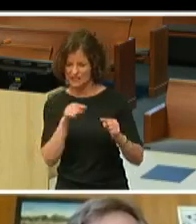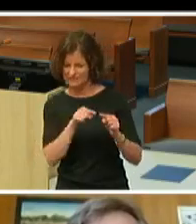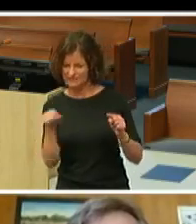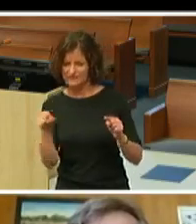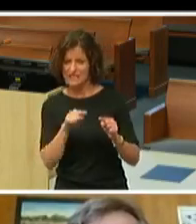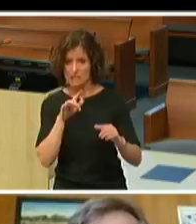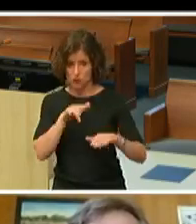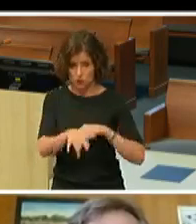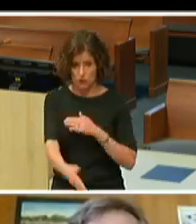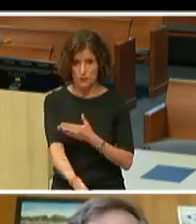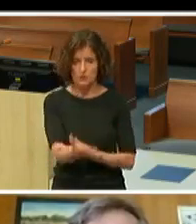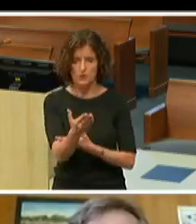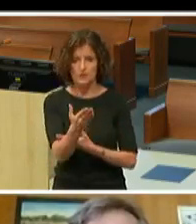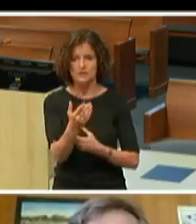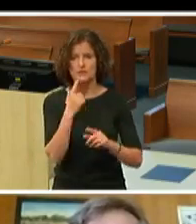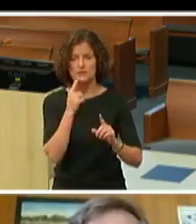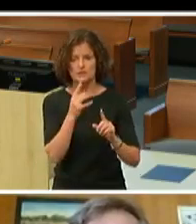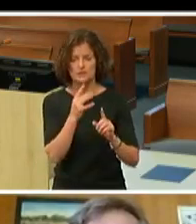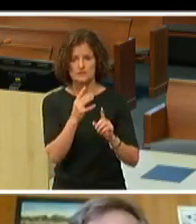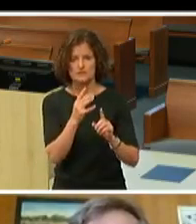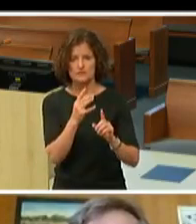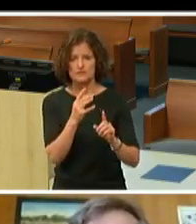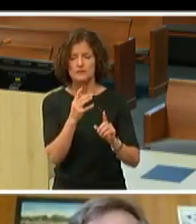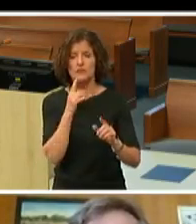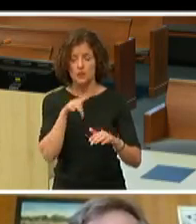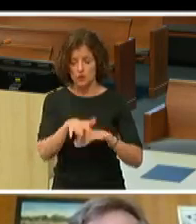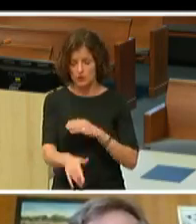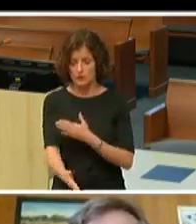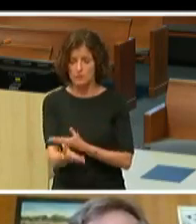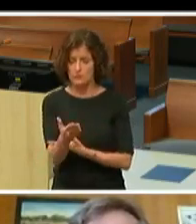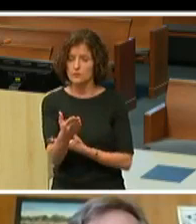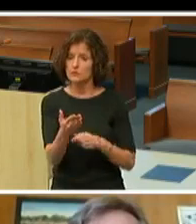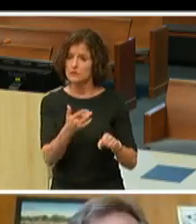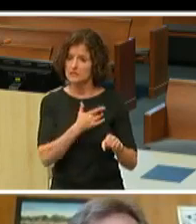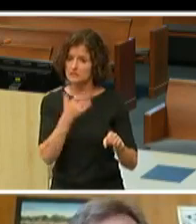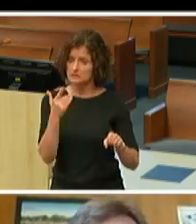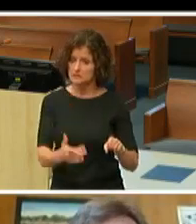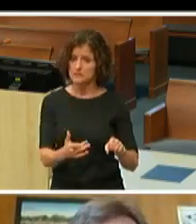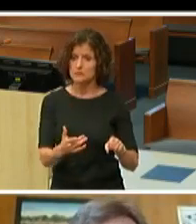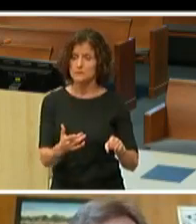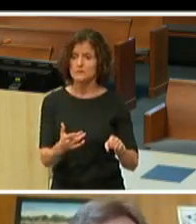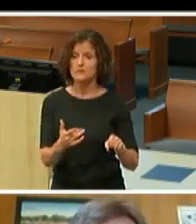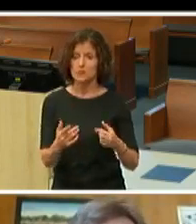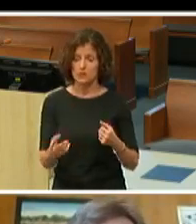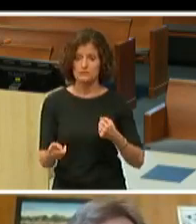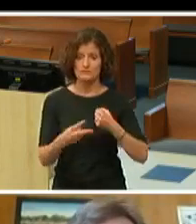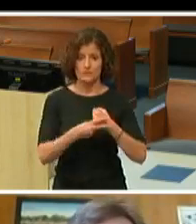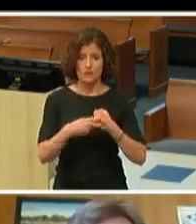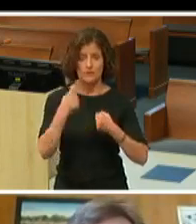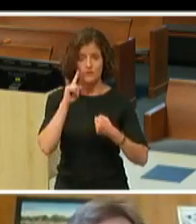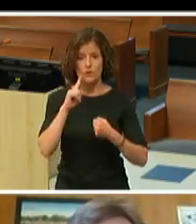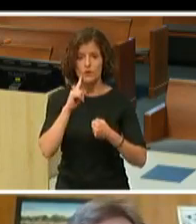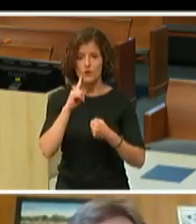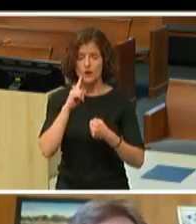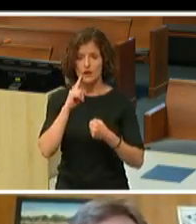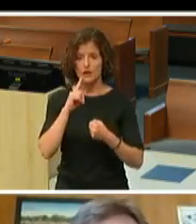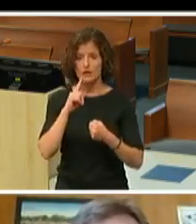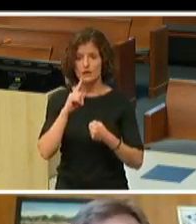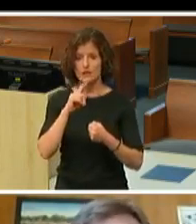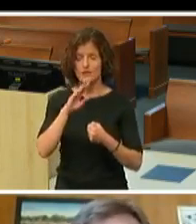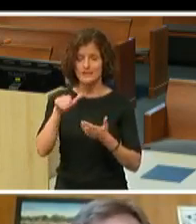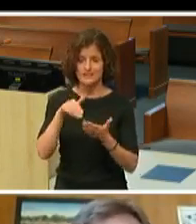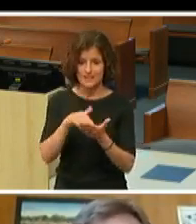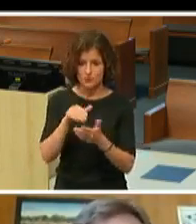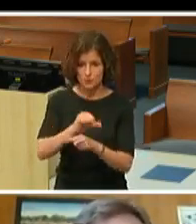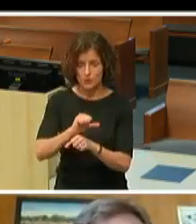in the morning. And so to the extent early in the morning could be kind of reserved for our essential workers, folks before work and